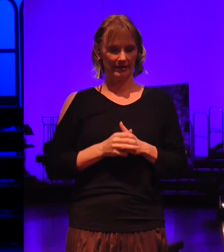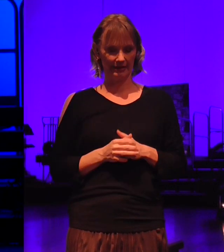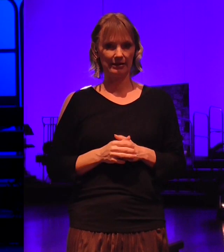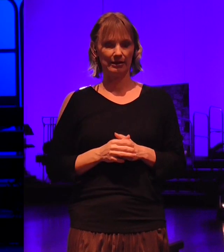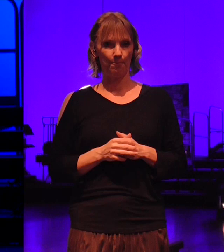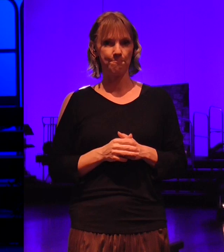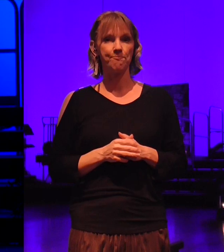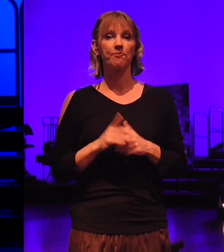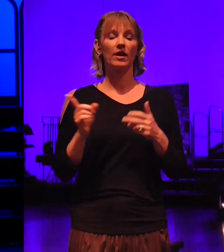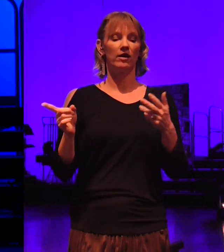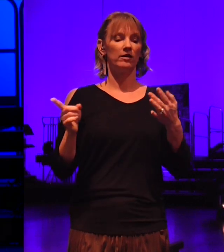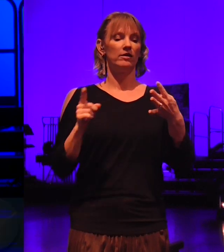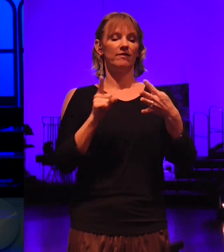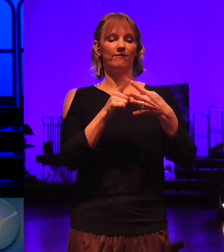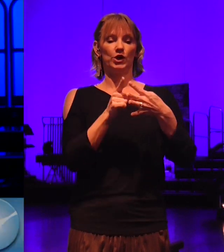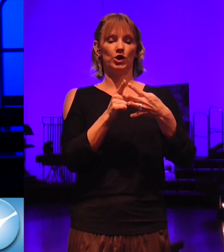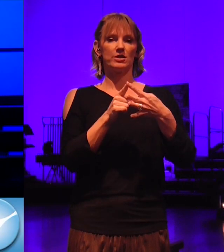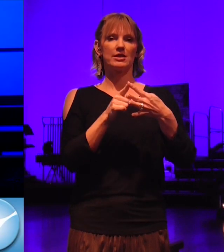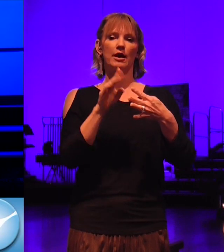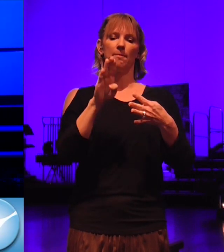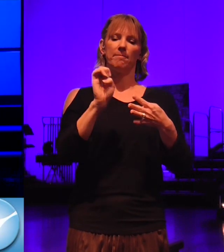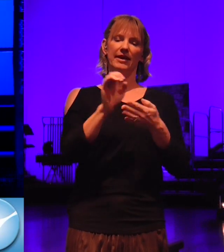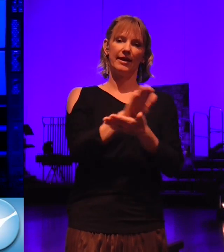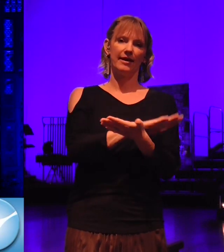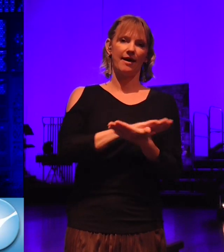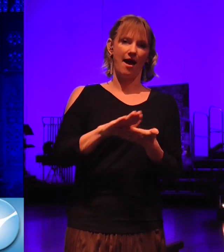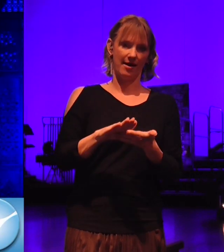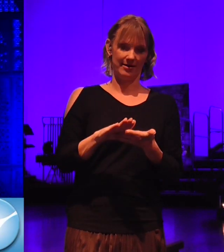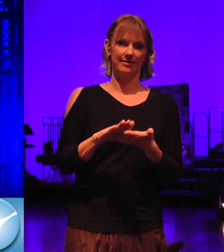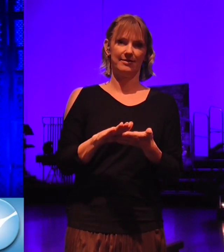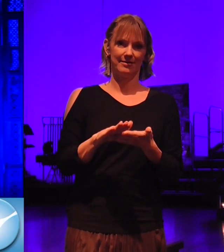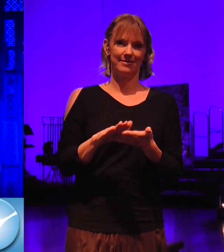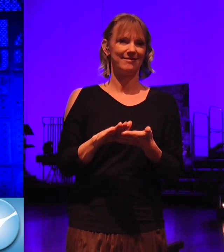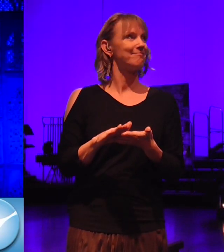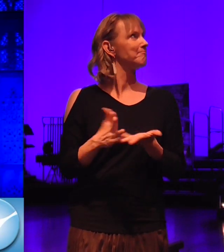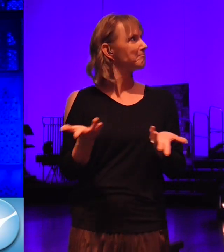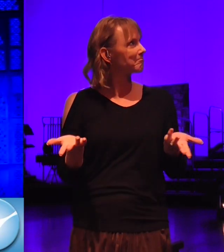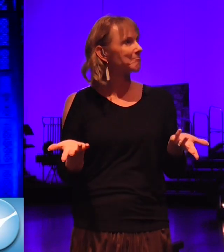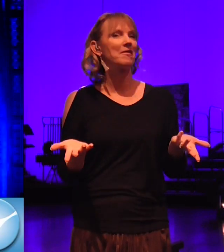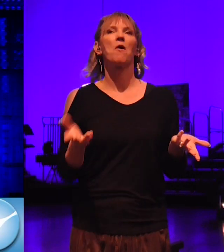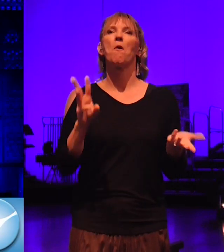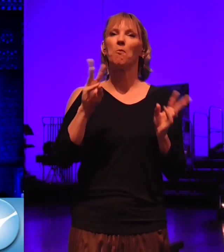First, be kind. What a novel idea.